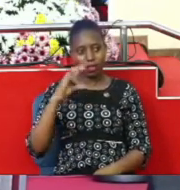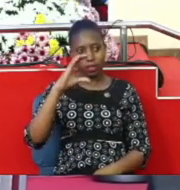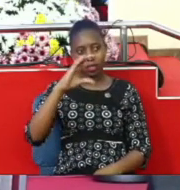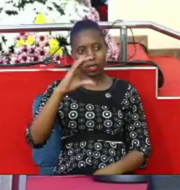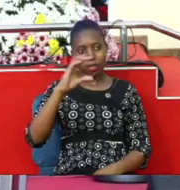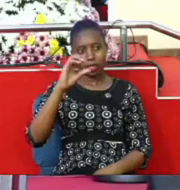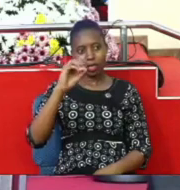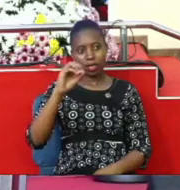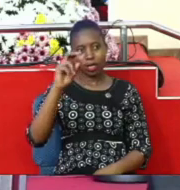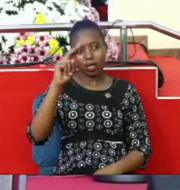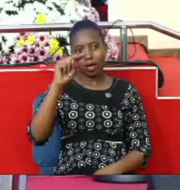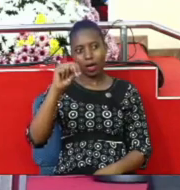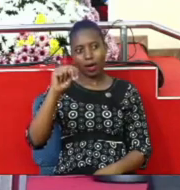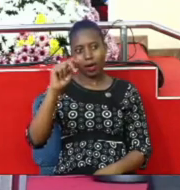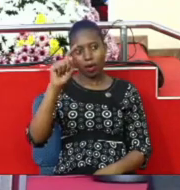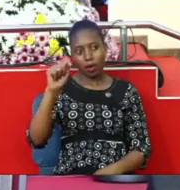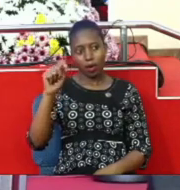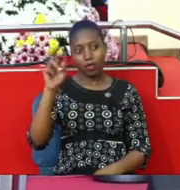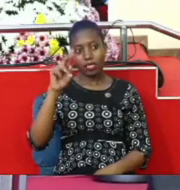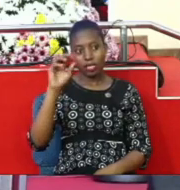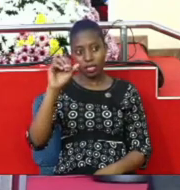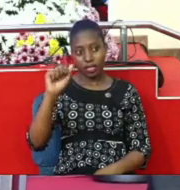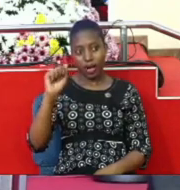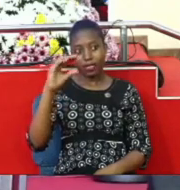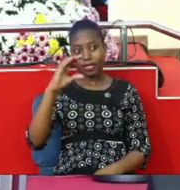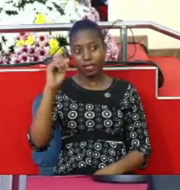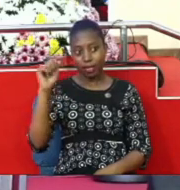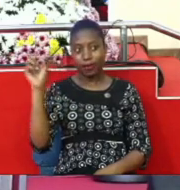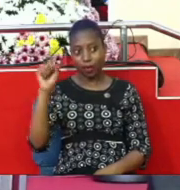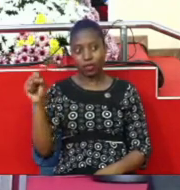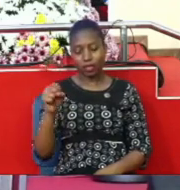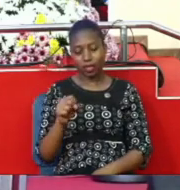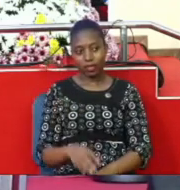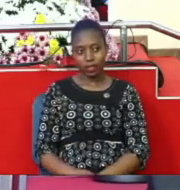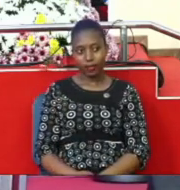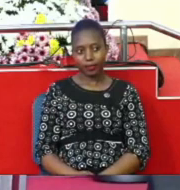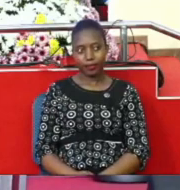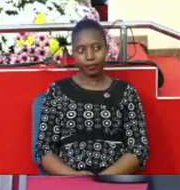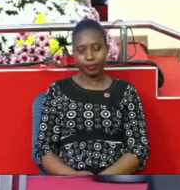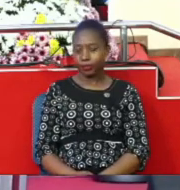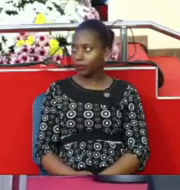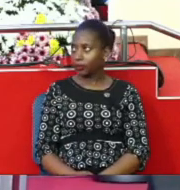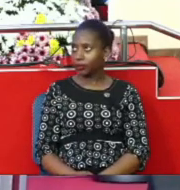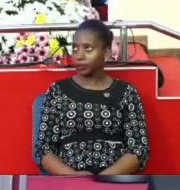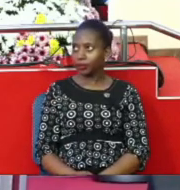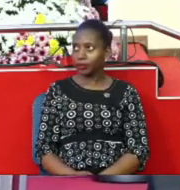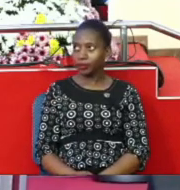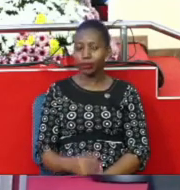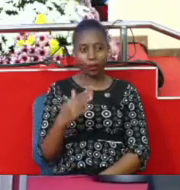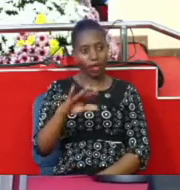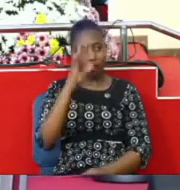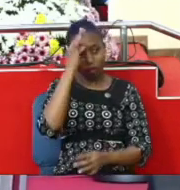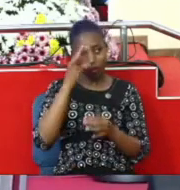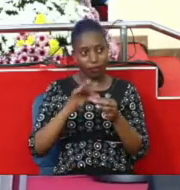mahali. And it appears like it is not going through. Lakini inaonekana ni kama haipeni. It is not kakaraka babra, but I'm saying you have faith in God. Sio